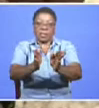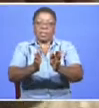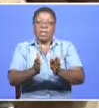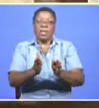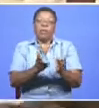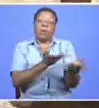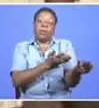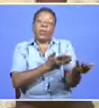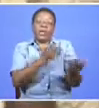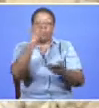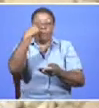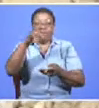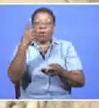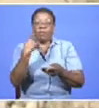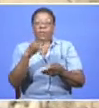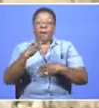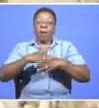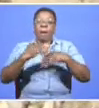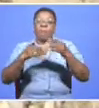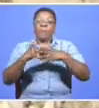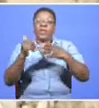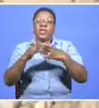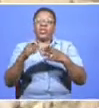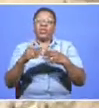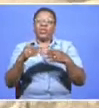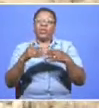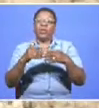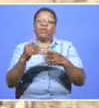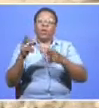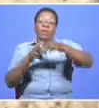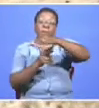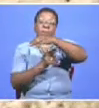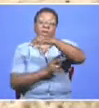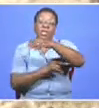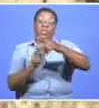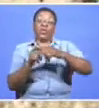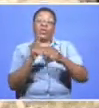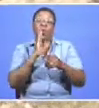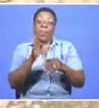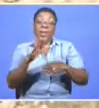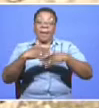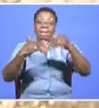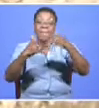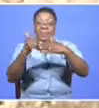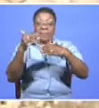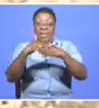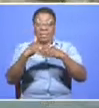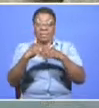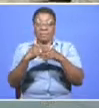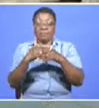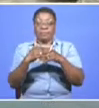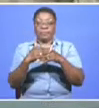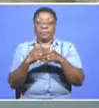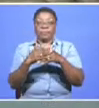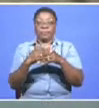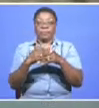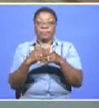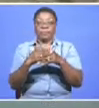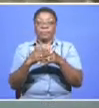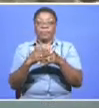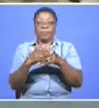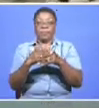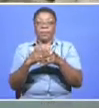bridge here, and then all the water will flow naturally and there won't be any challenges with respect to this kind of thing